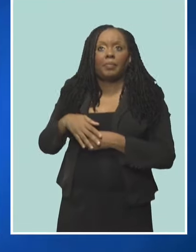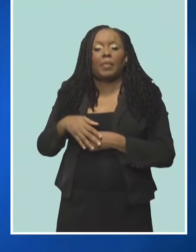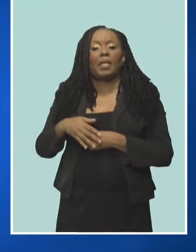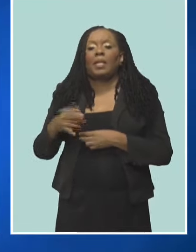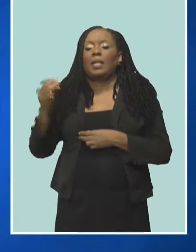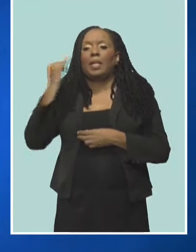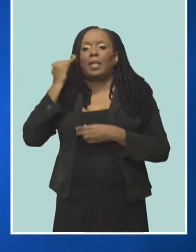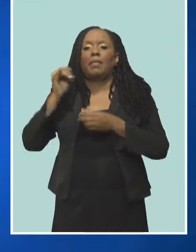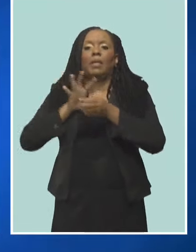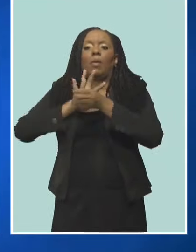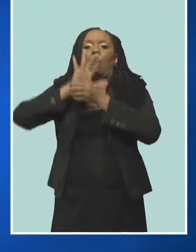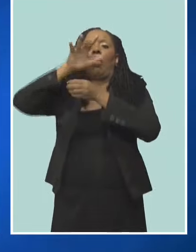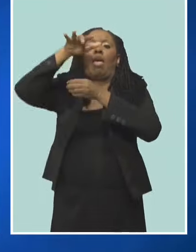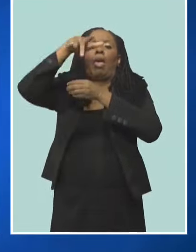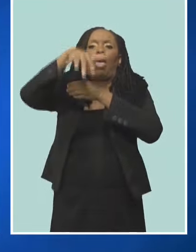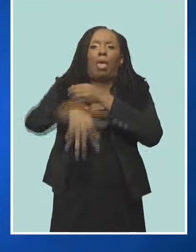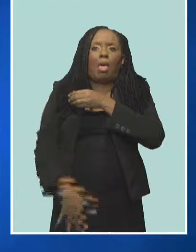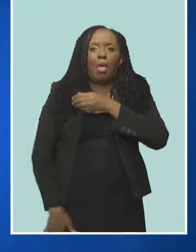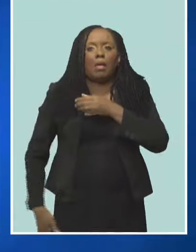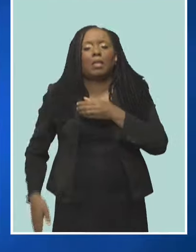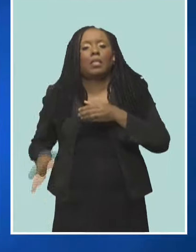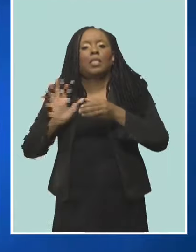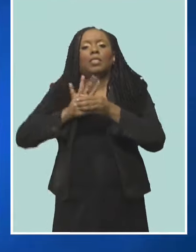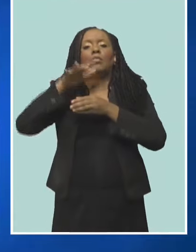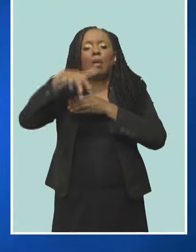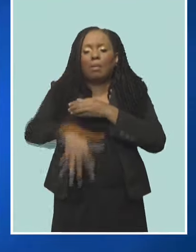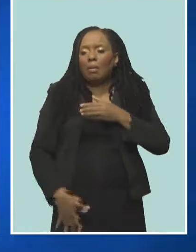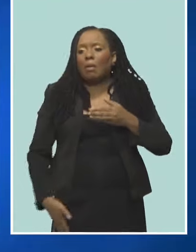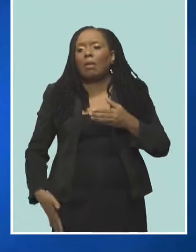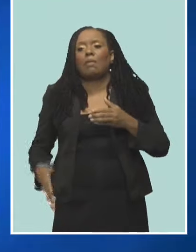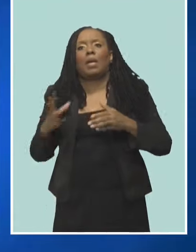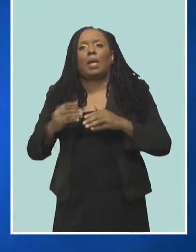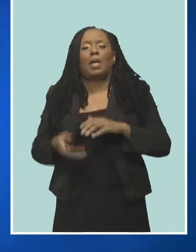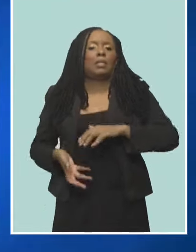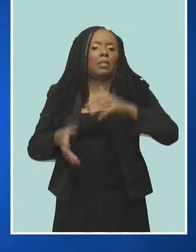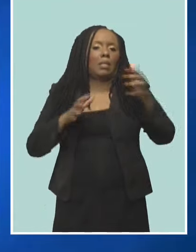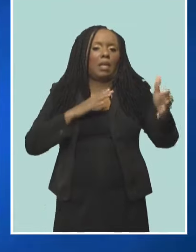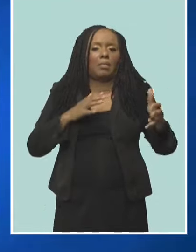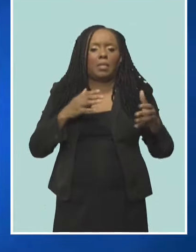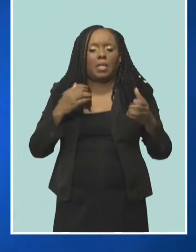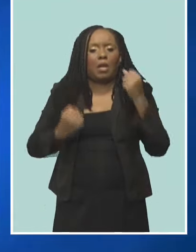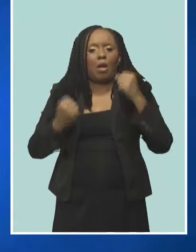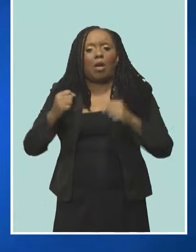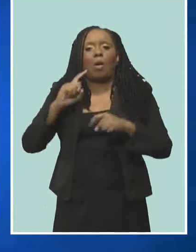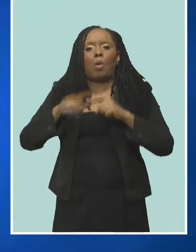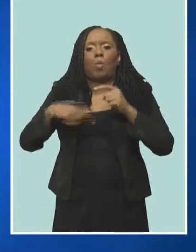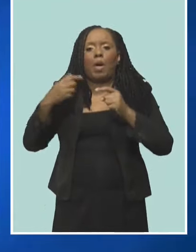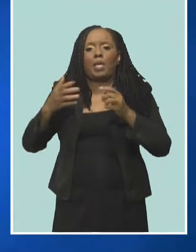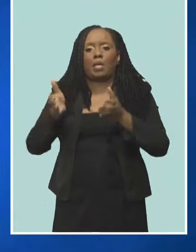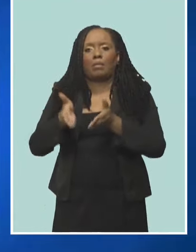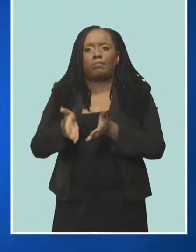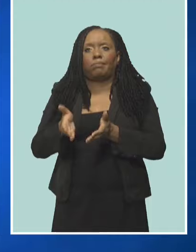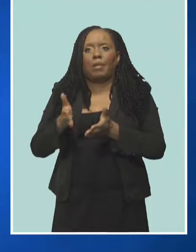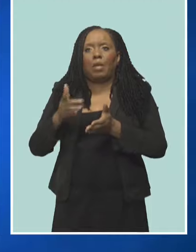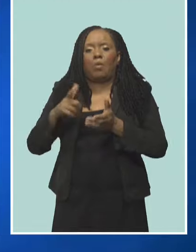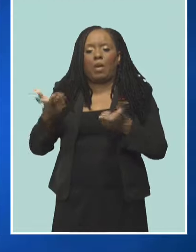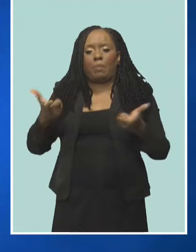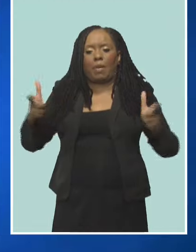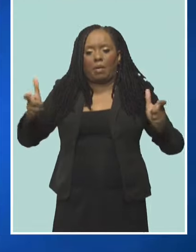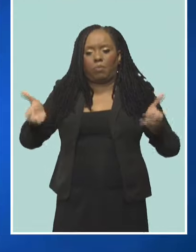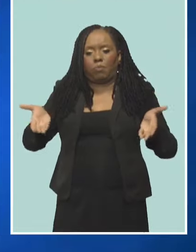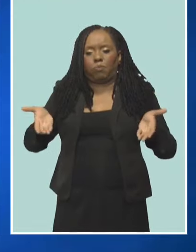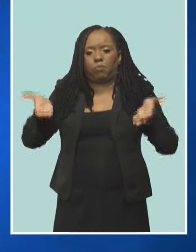overfilled, he said it risks the challenges of the stuff dropping off and damaging vehicles along his route. So we are trying to discourage persons,